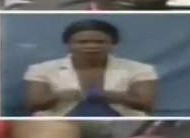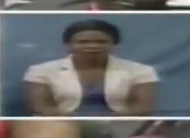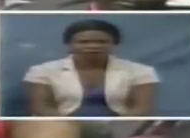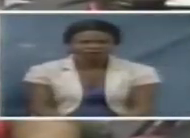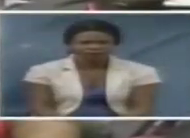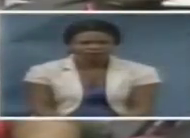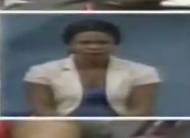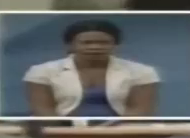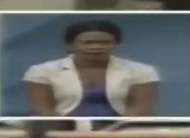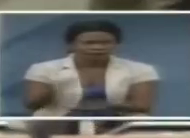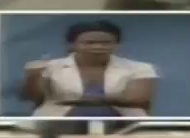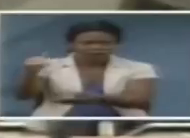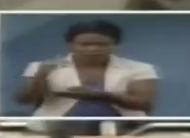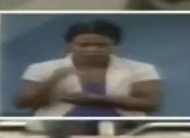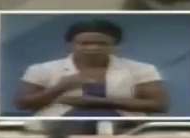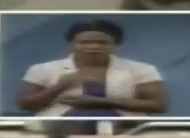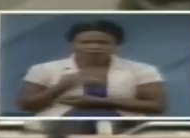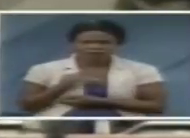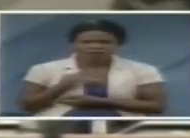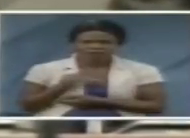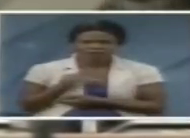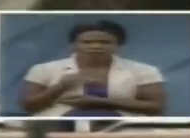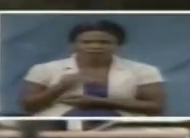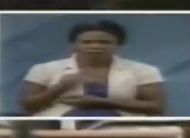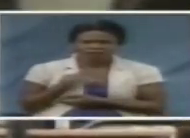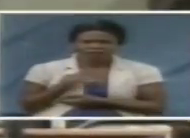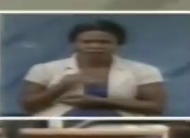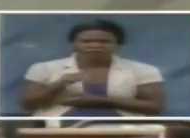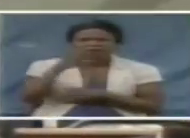response system. Pension reforms.